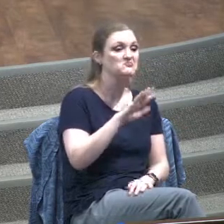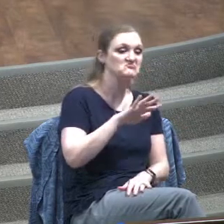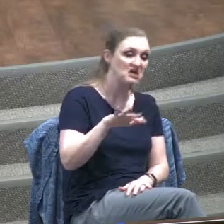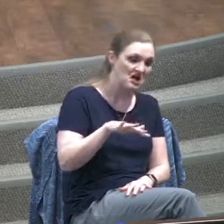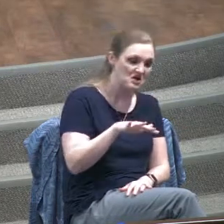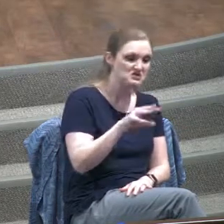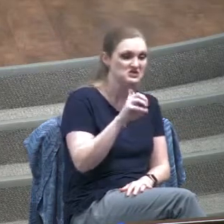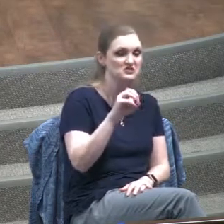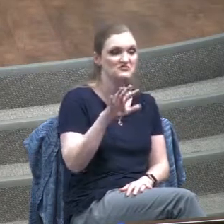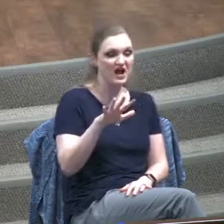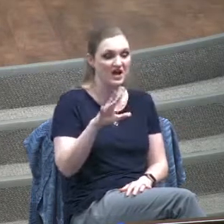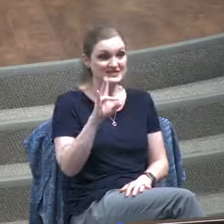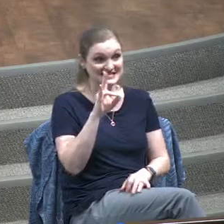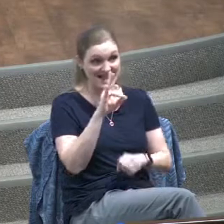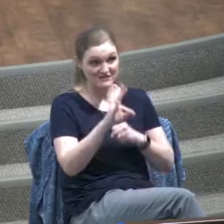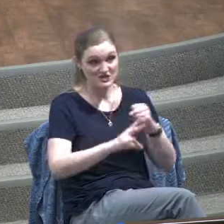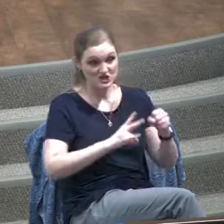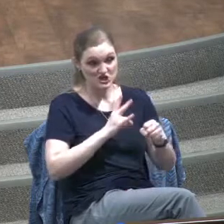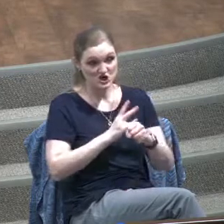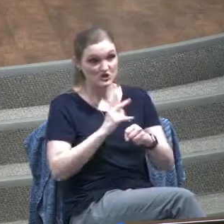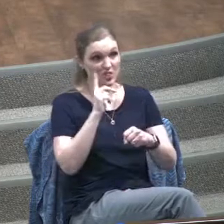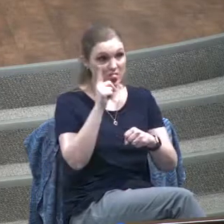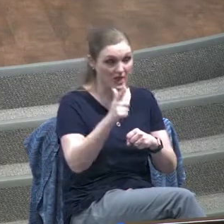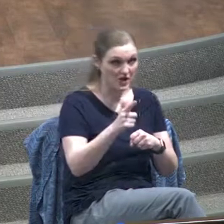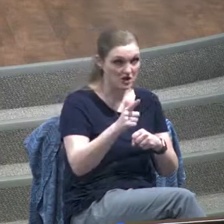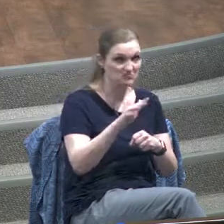605, 70 years later, puts us around